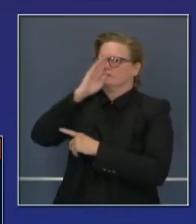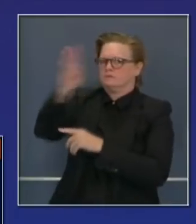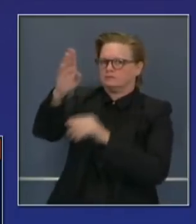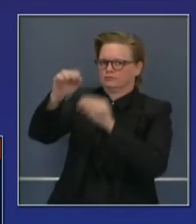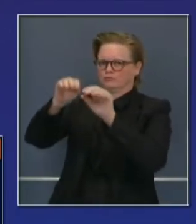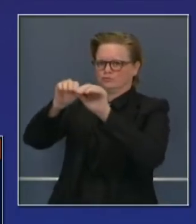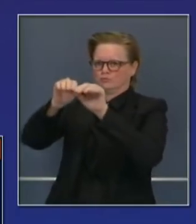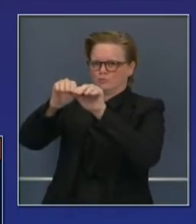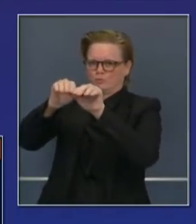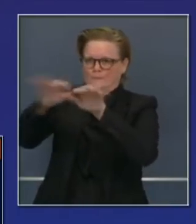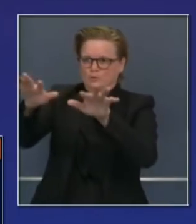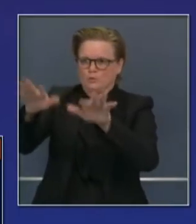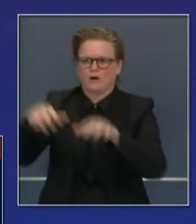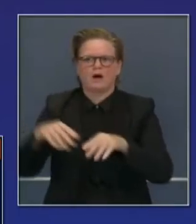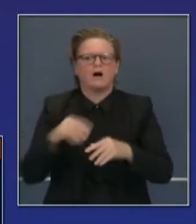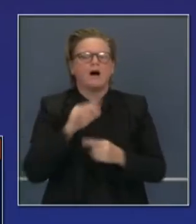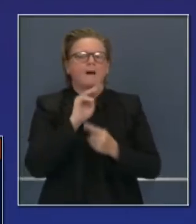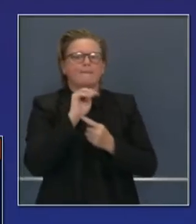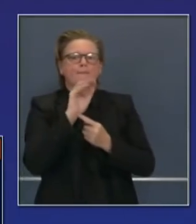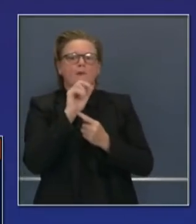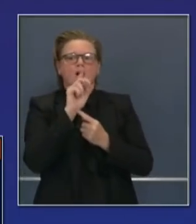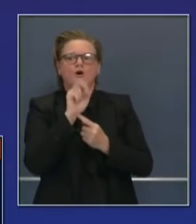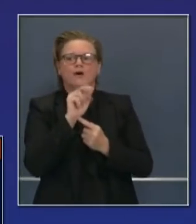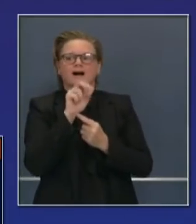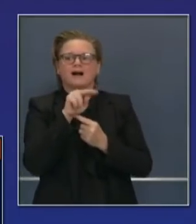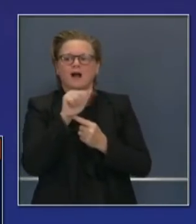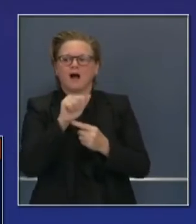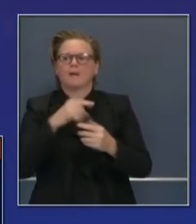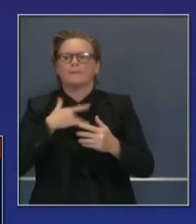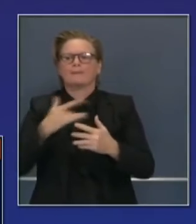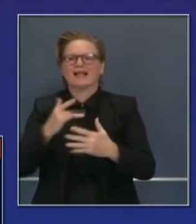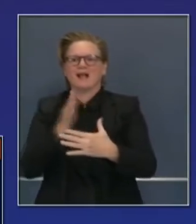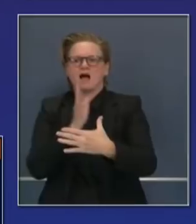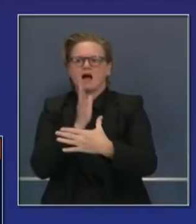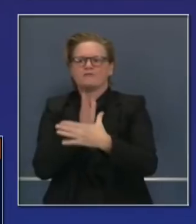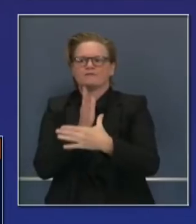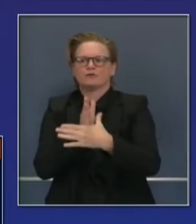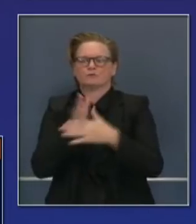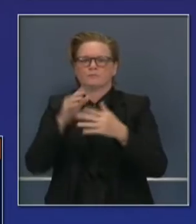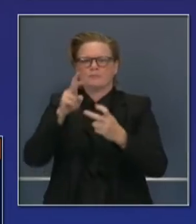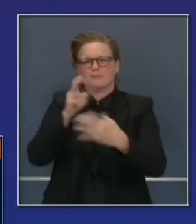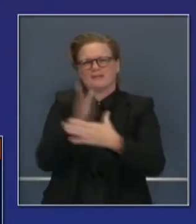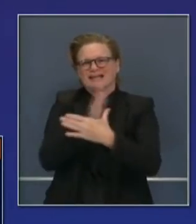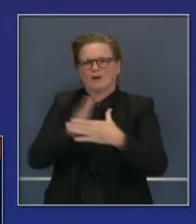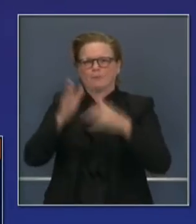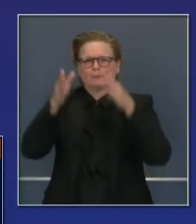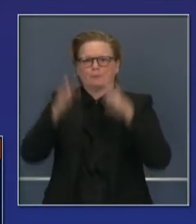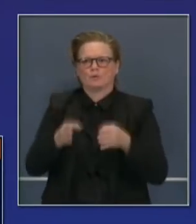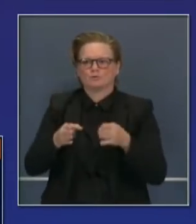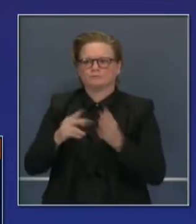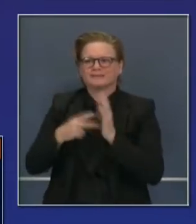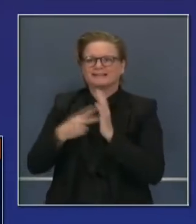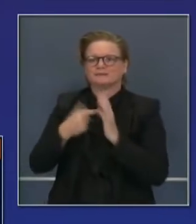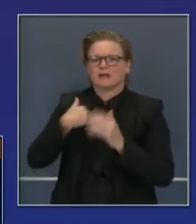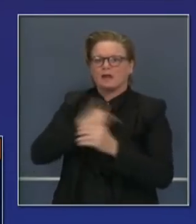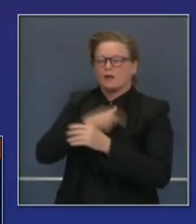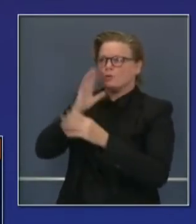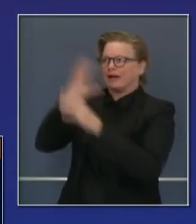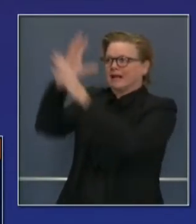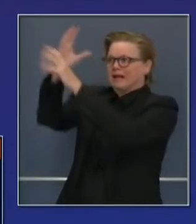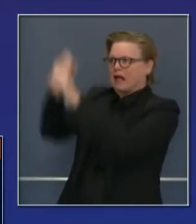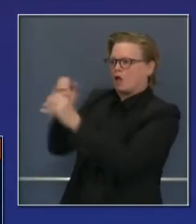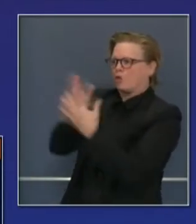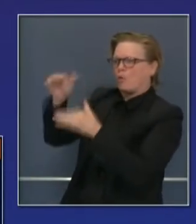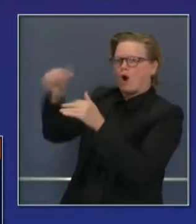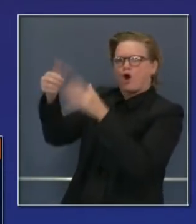uses an intermediary, McKesson. McKesson, we are working with proactively, and we will go through a similar